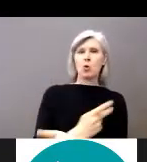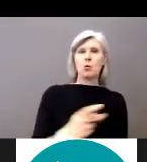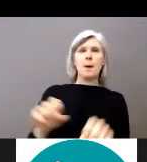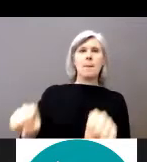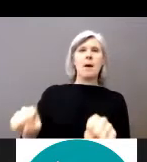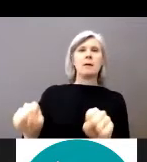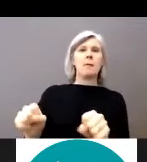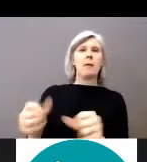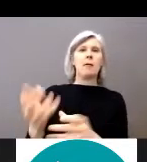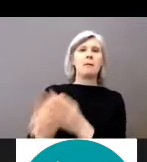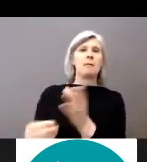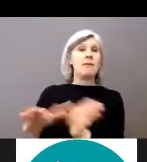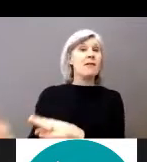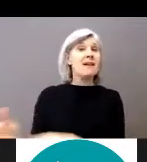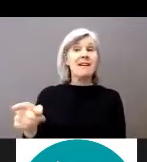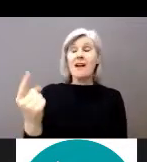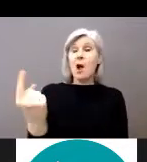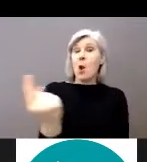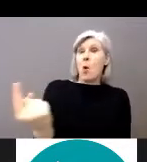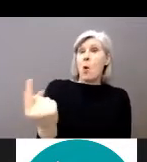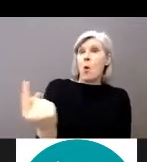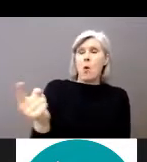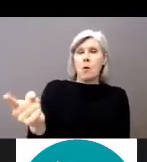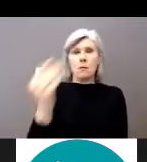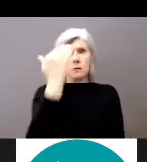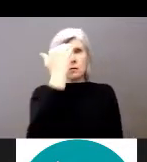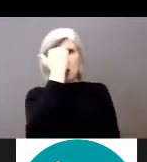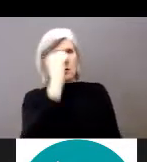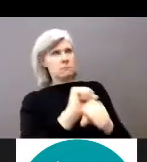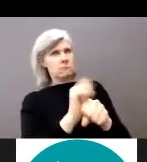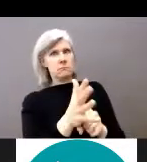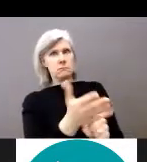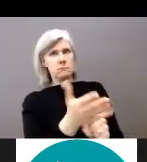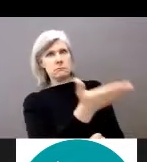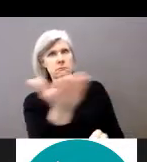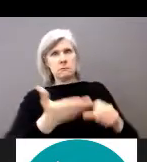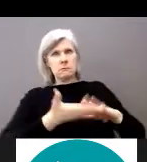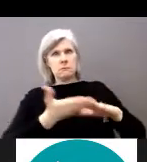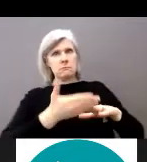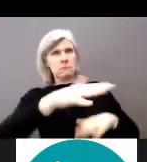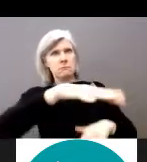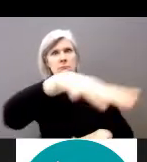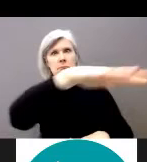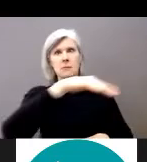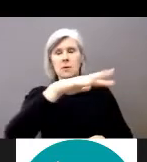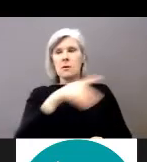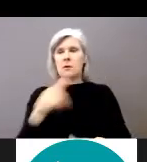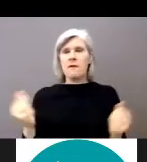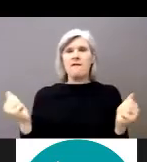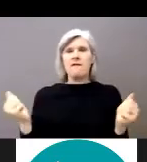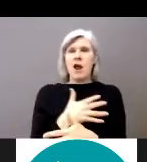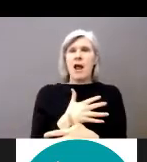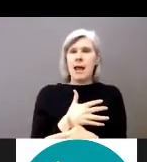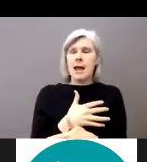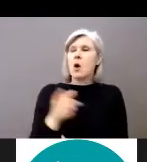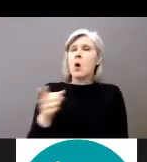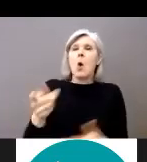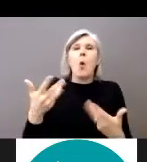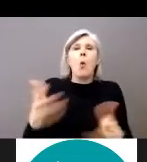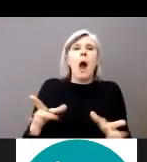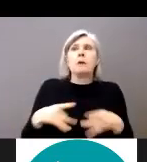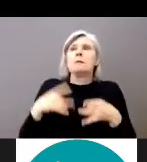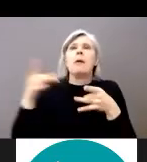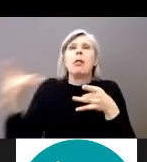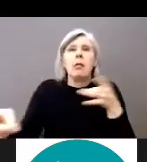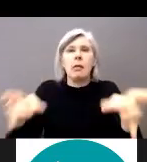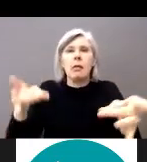of the disease, they're worried about infecting other people, and they're also not getting adequate care or vaccines that Leah